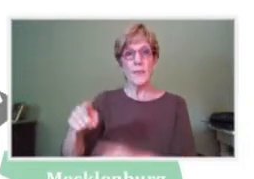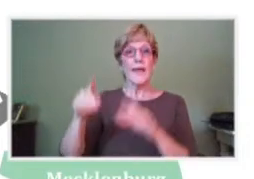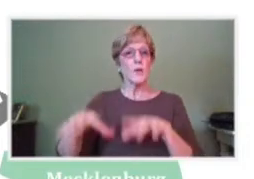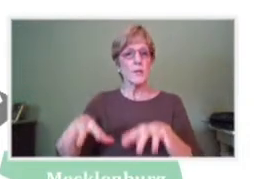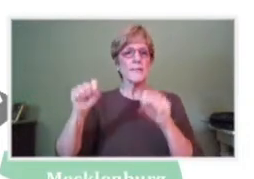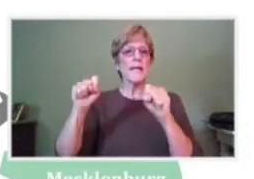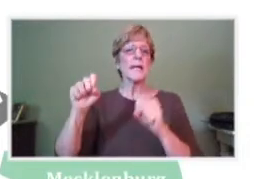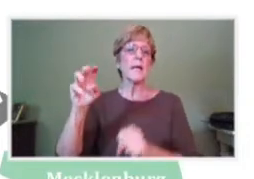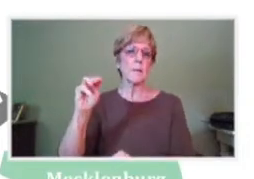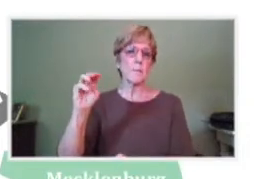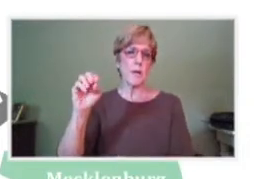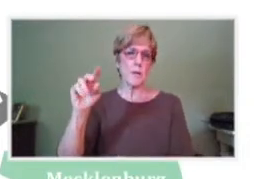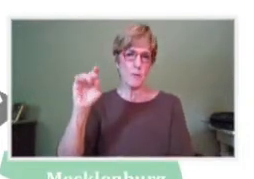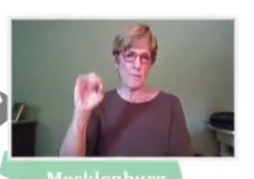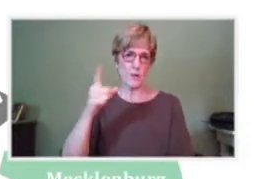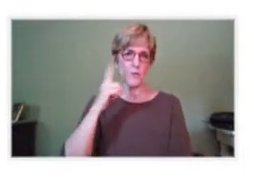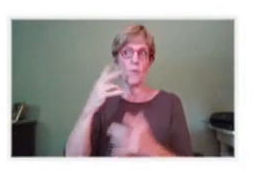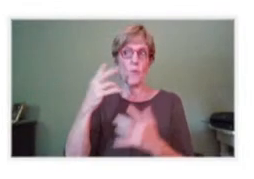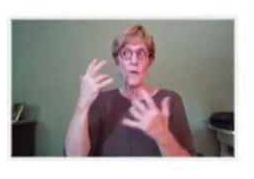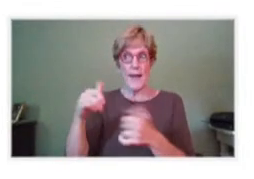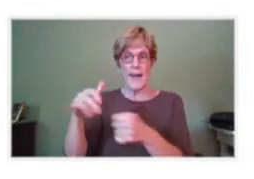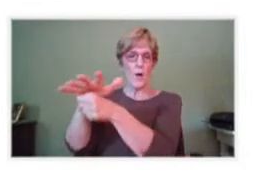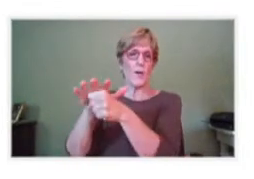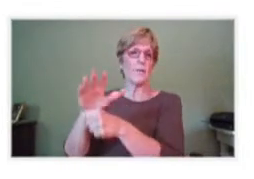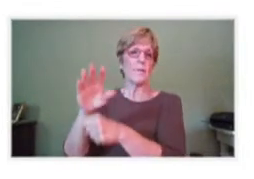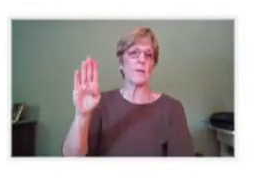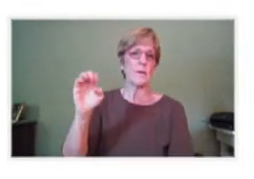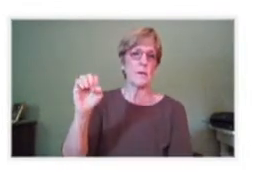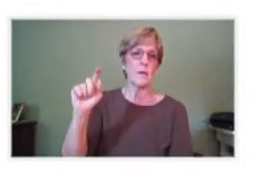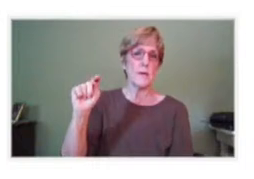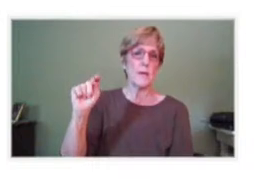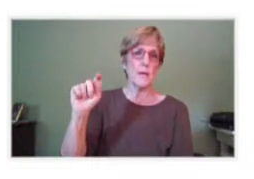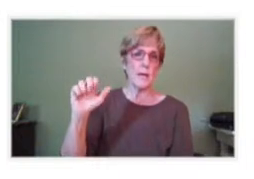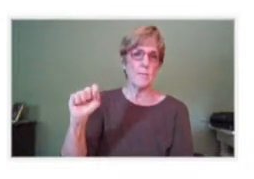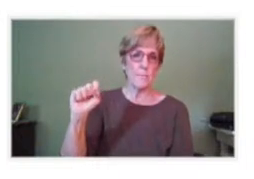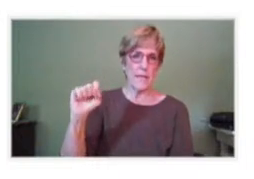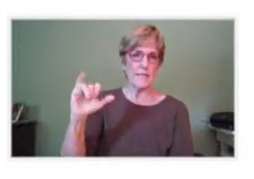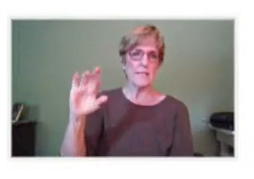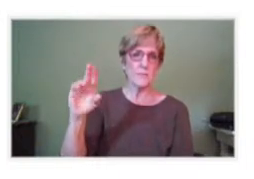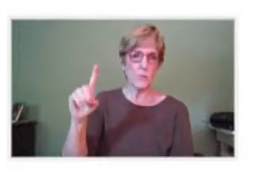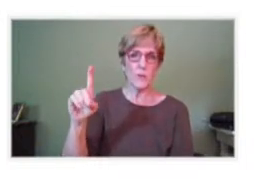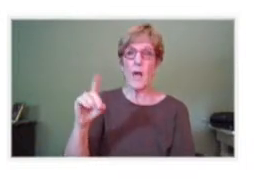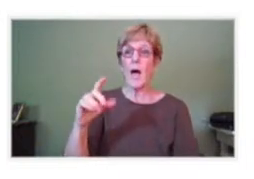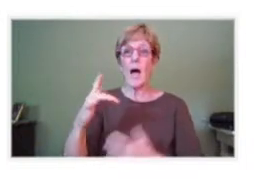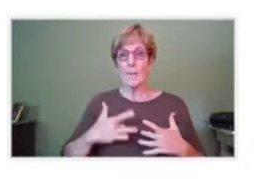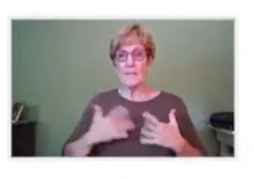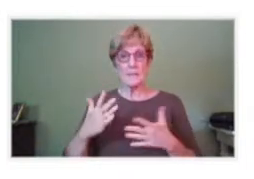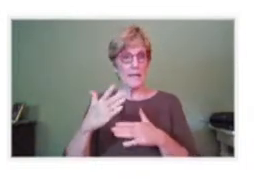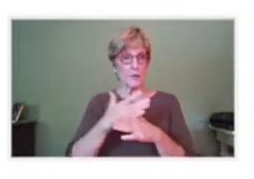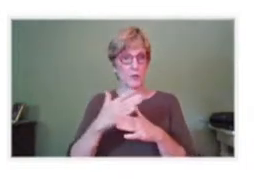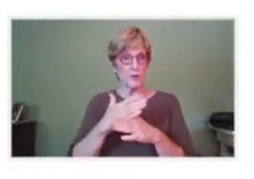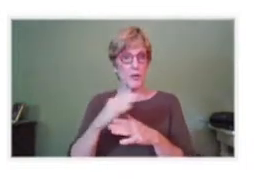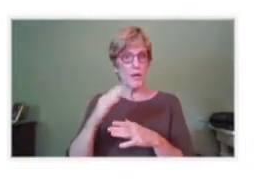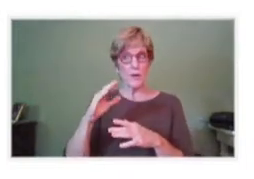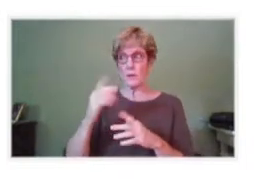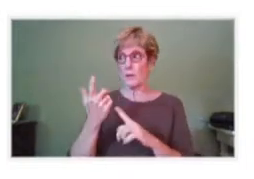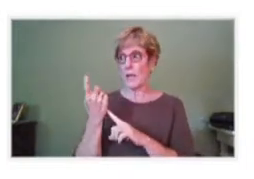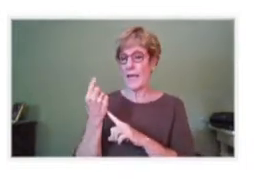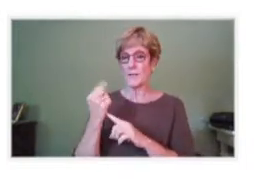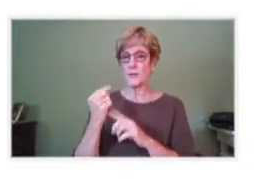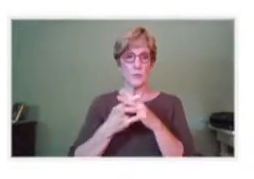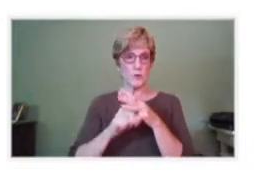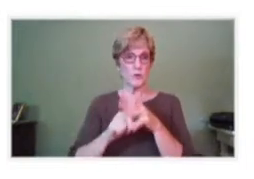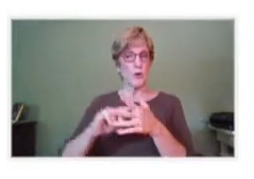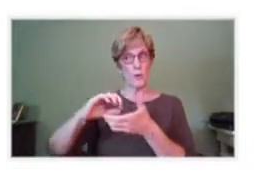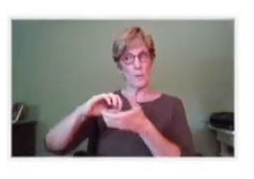as of now in the Biddy's Ford Road corridor. I'm excited to share that last year we began a